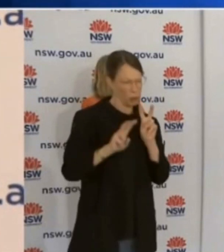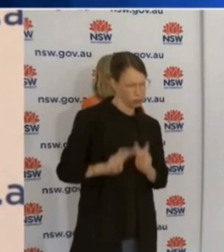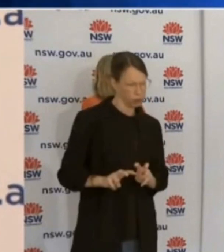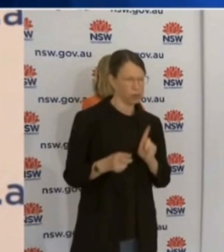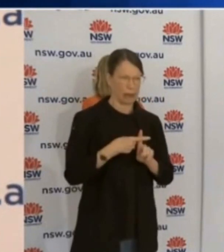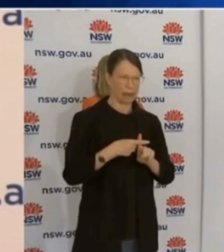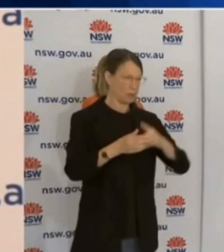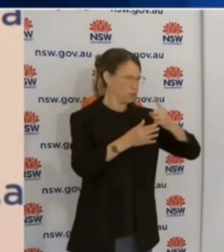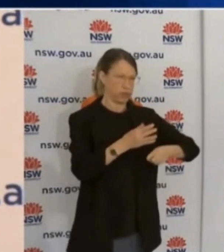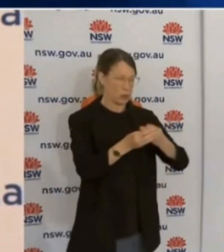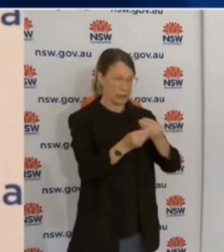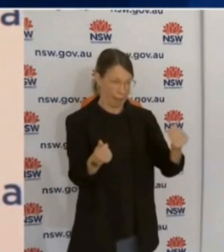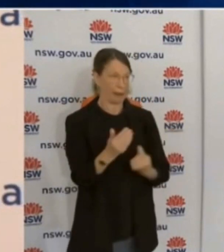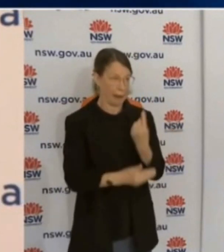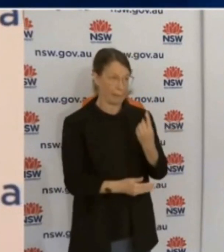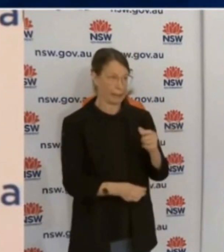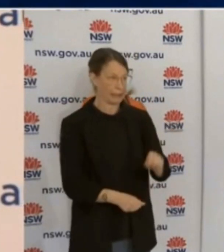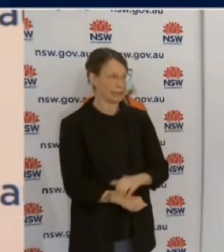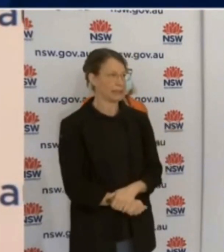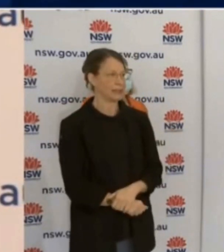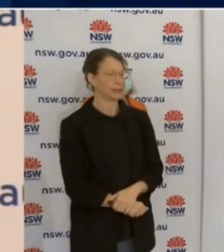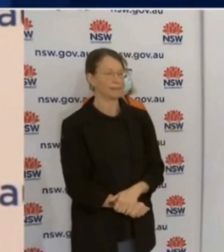he not cooperating with authorities, Sorry, can I do Chris first?